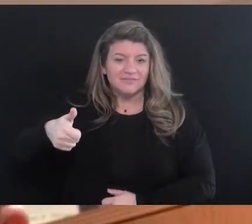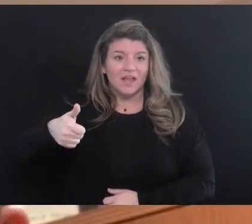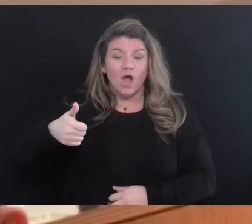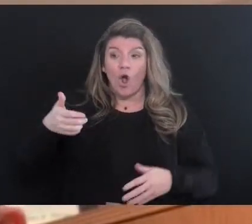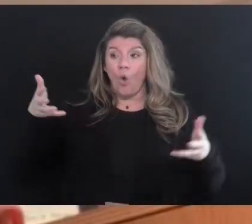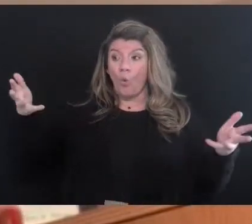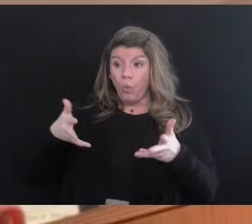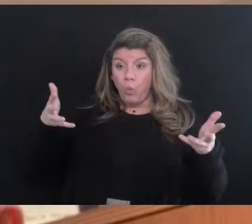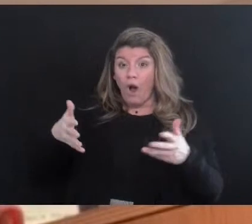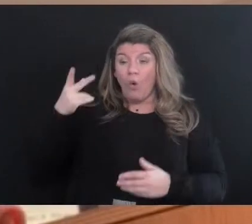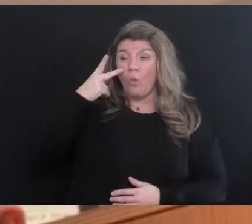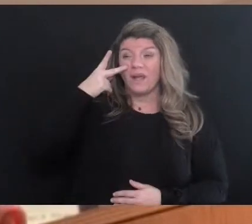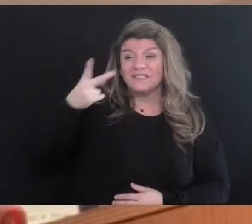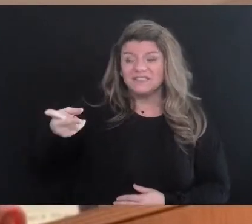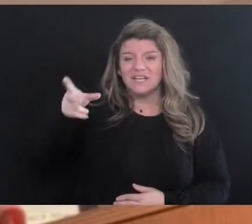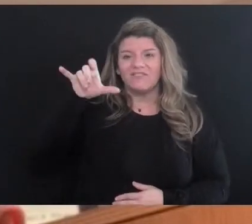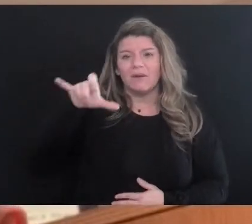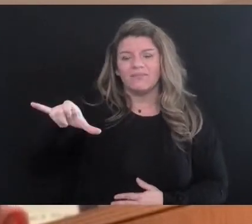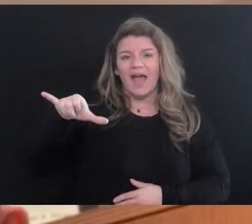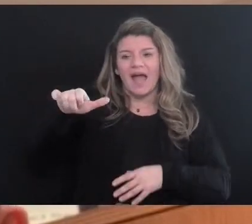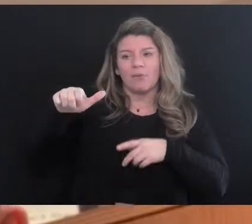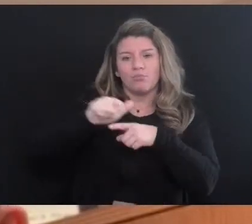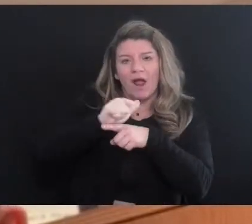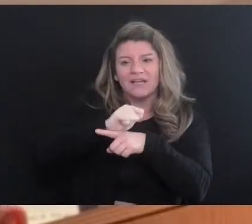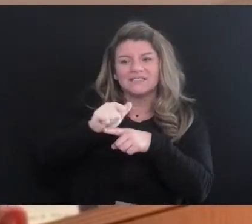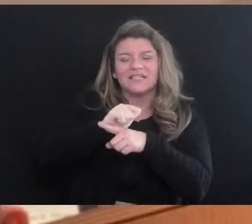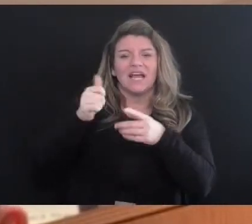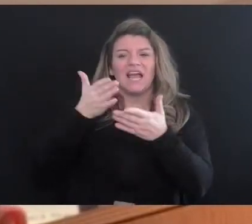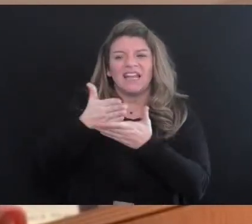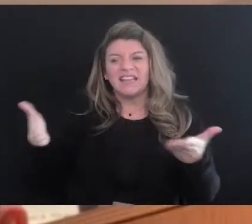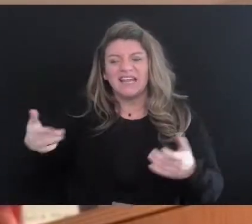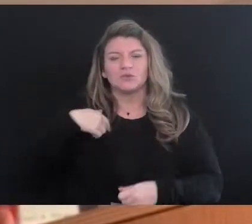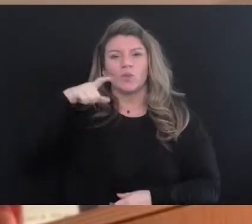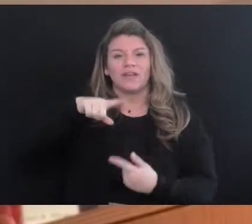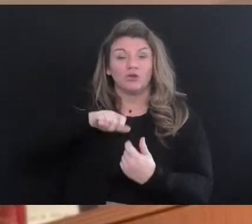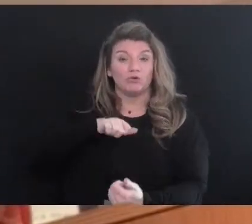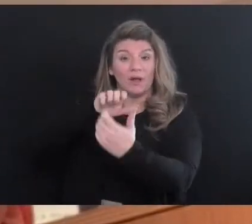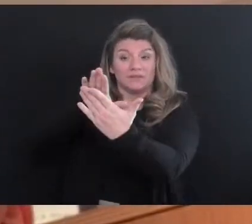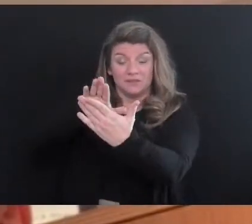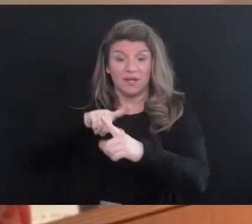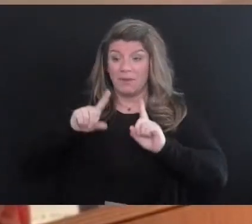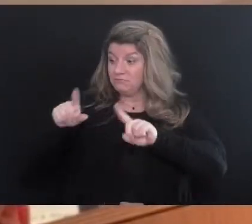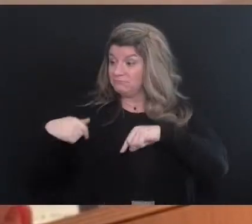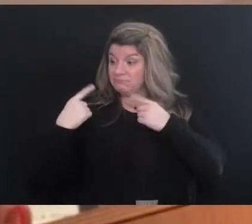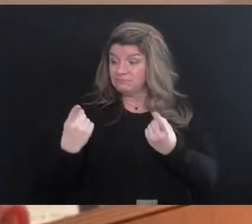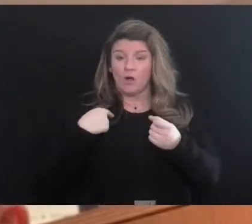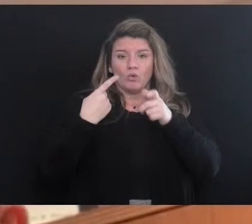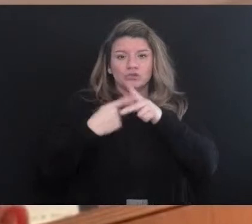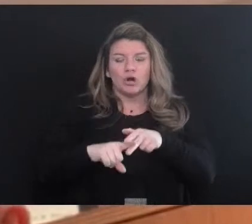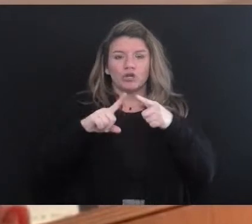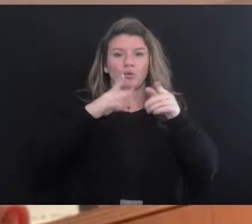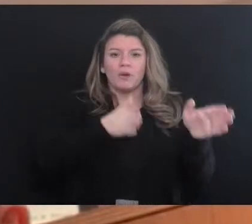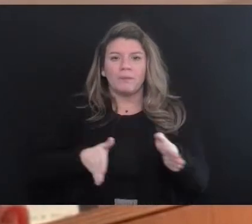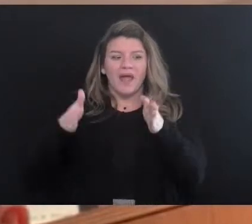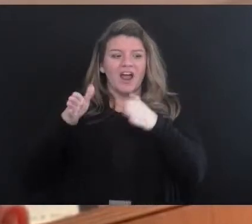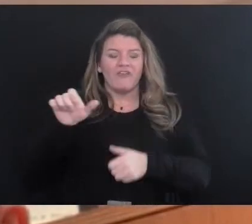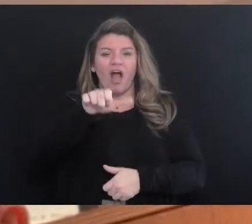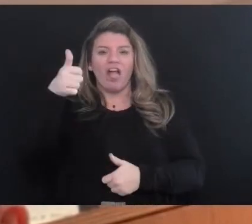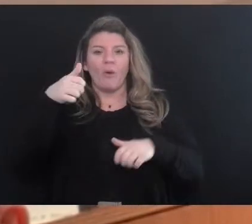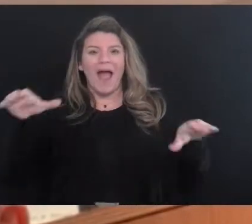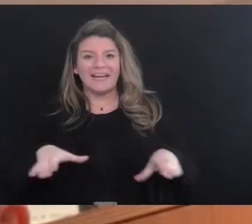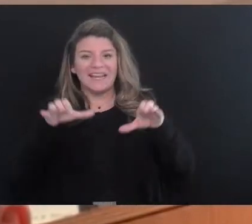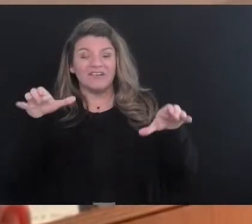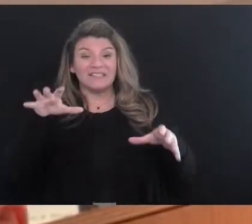we see from that tabletop and things that we need to address. In the meantime, we're starting to prepare for other activities